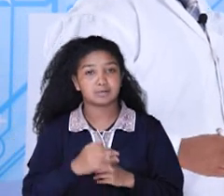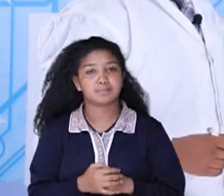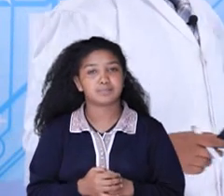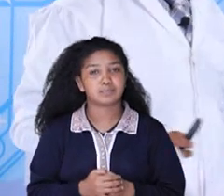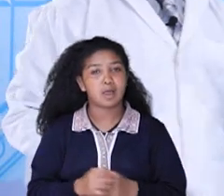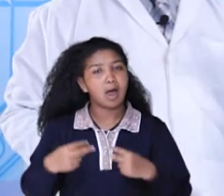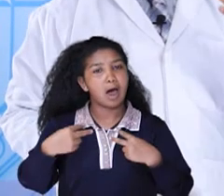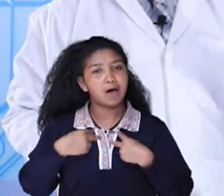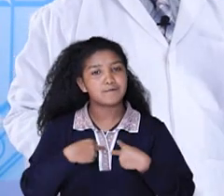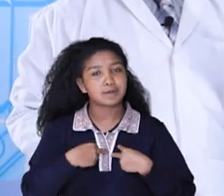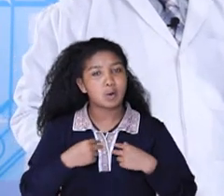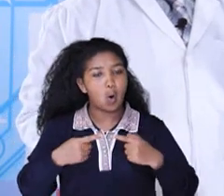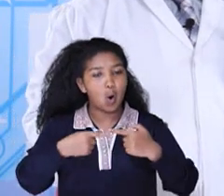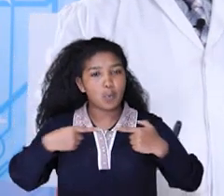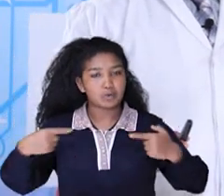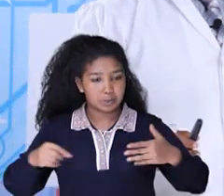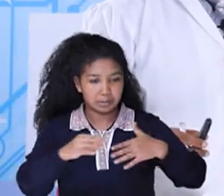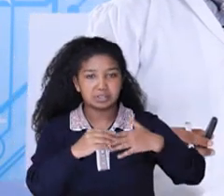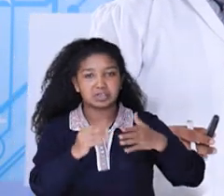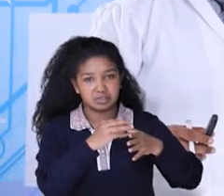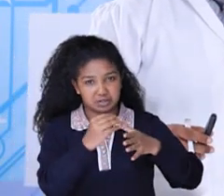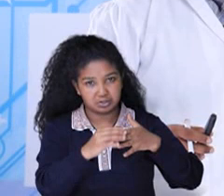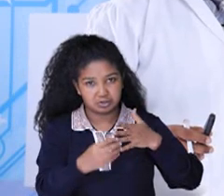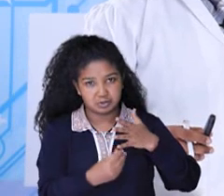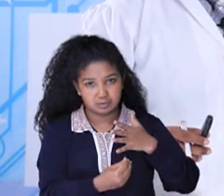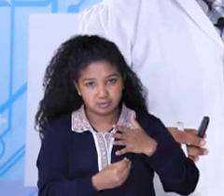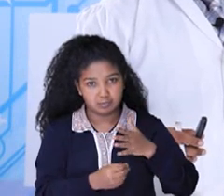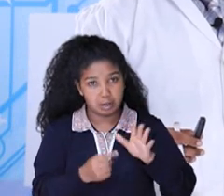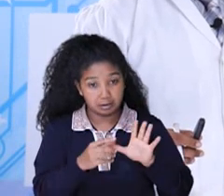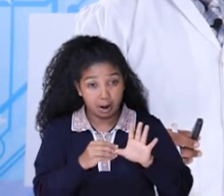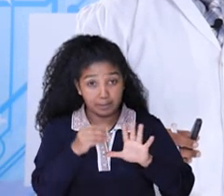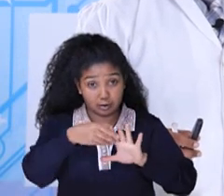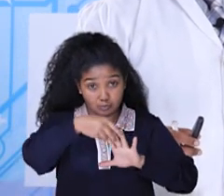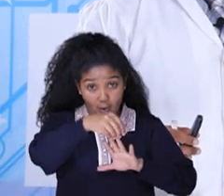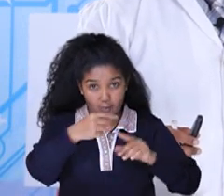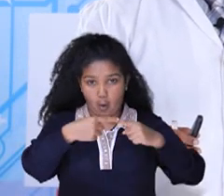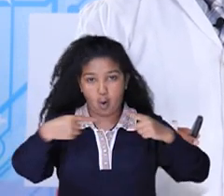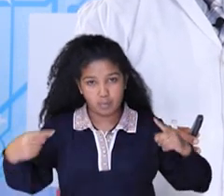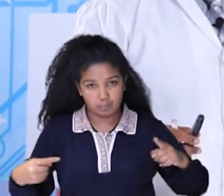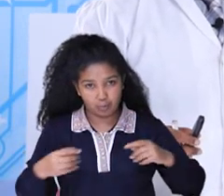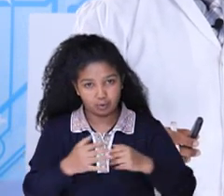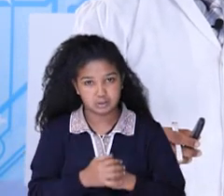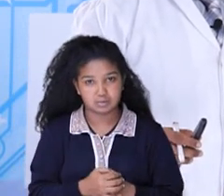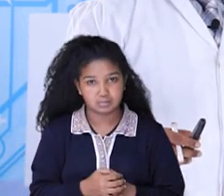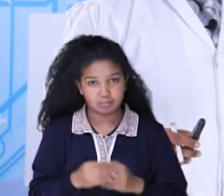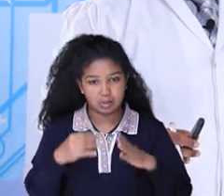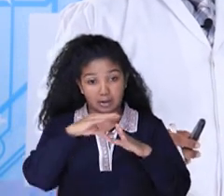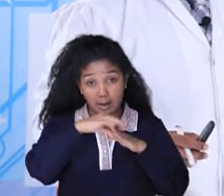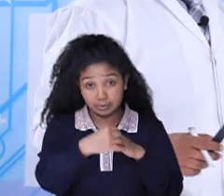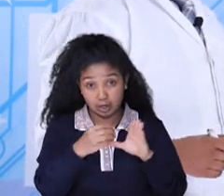is having opposable digits. The thumb and the toe are